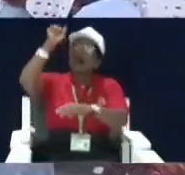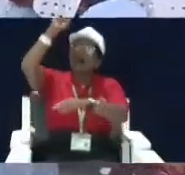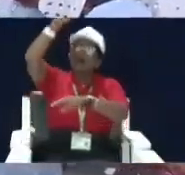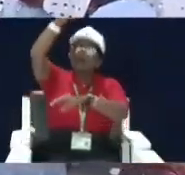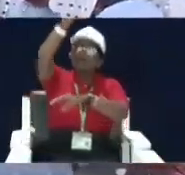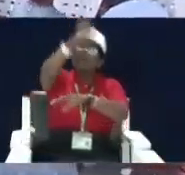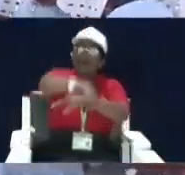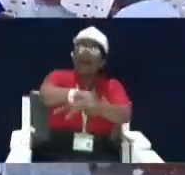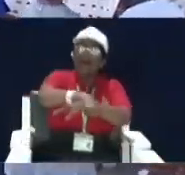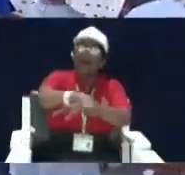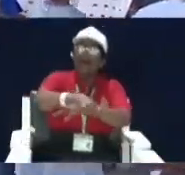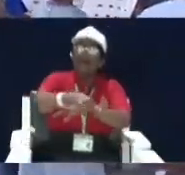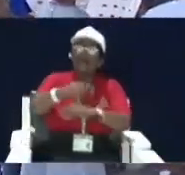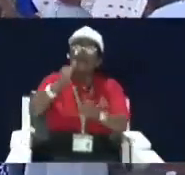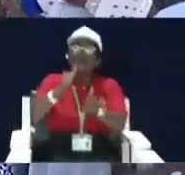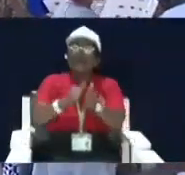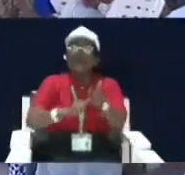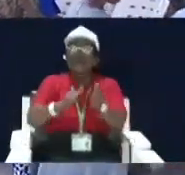must bow,